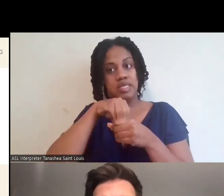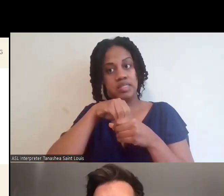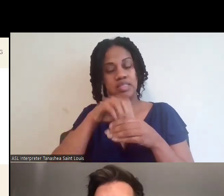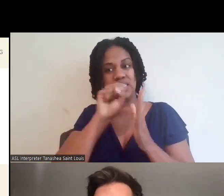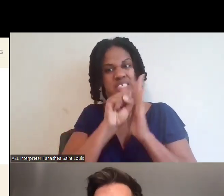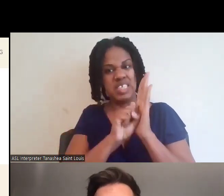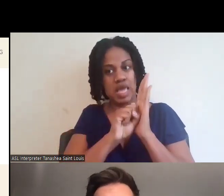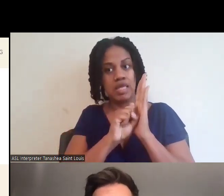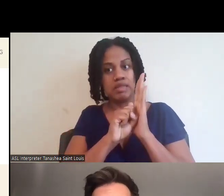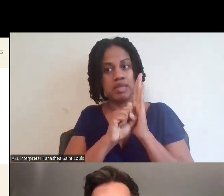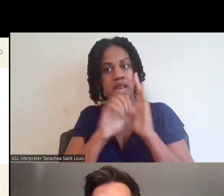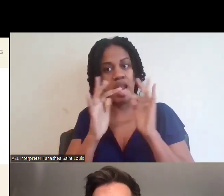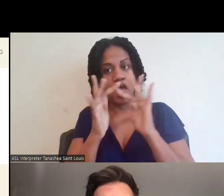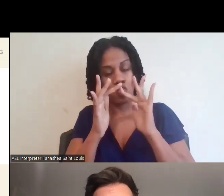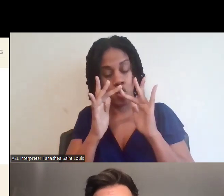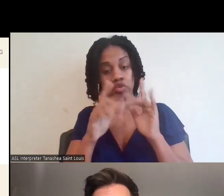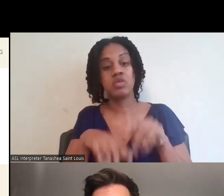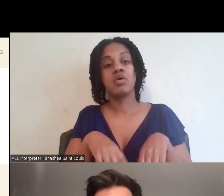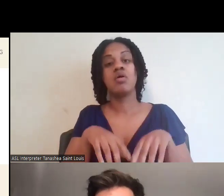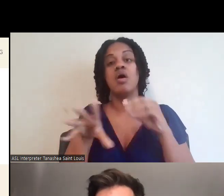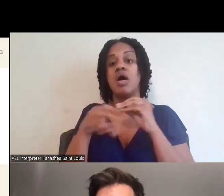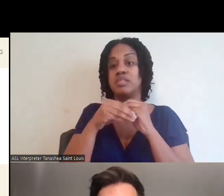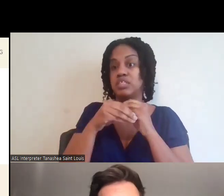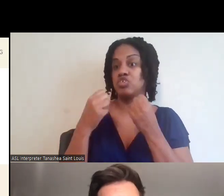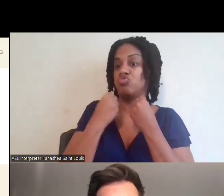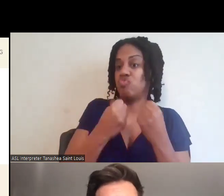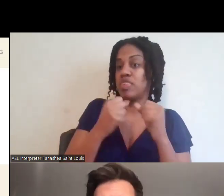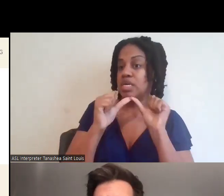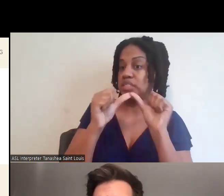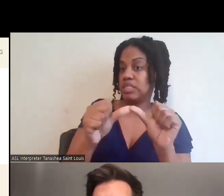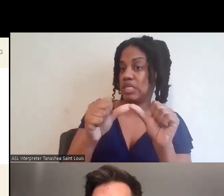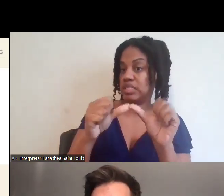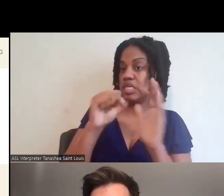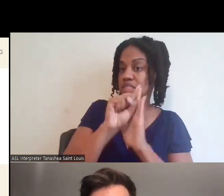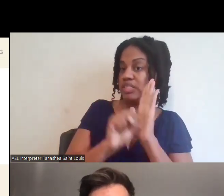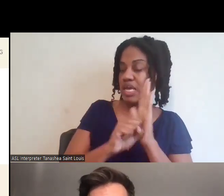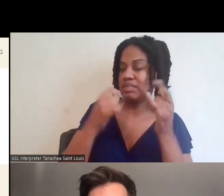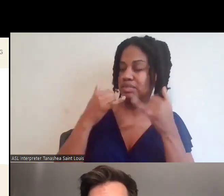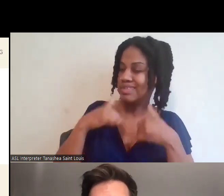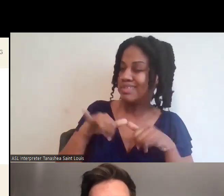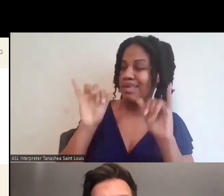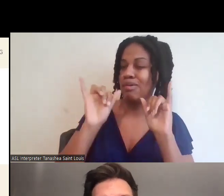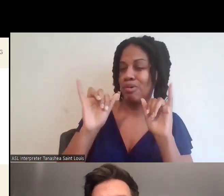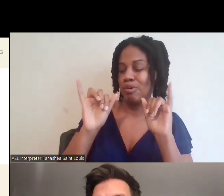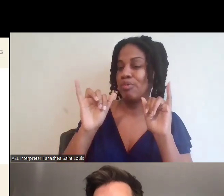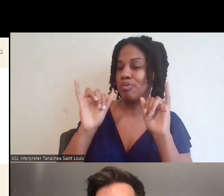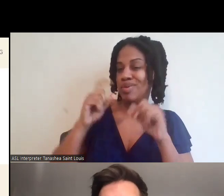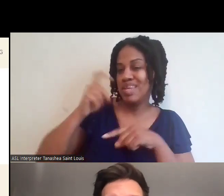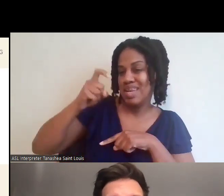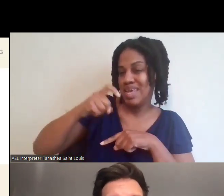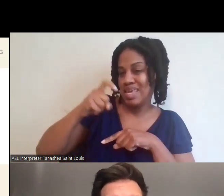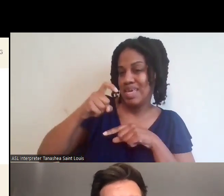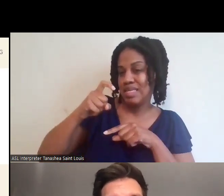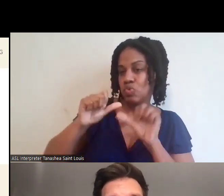And so in addition to strengthening the consistency at a state level, there's still obviously a tremendous need to